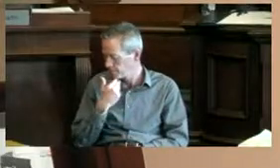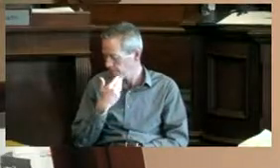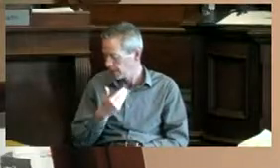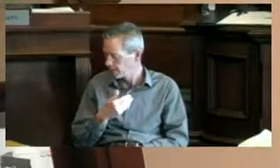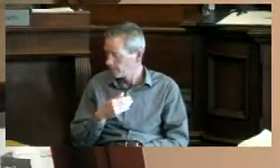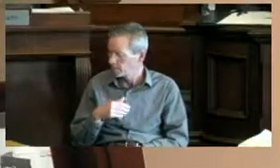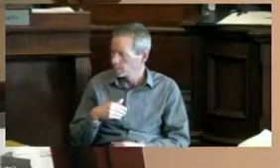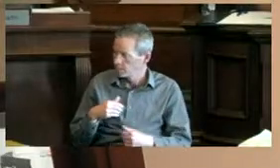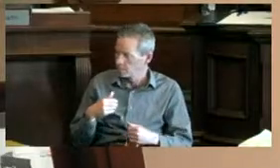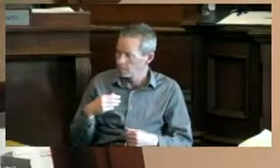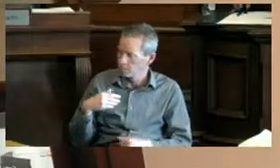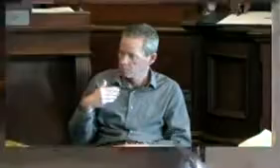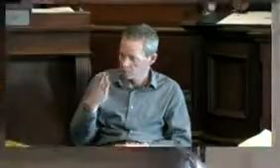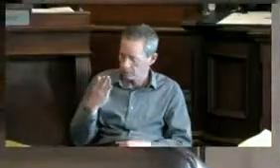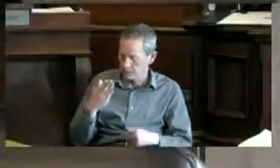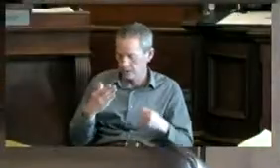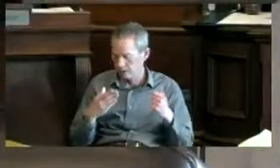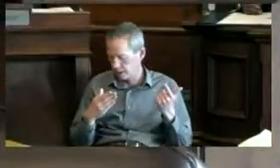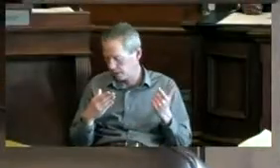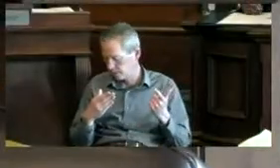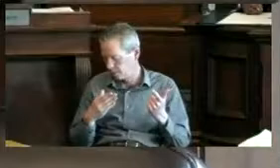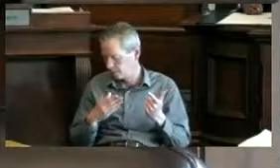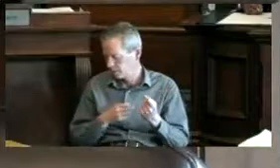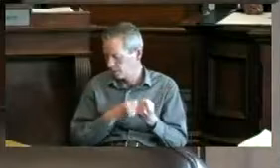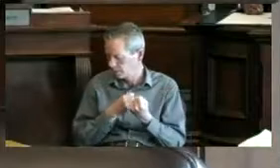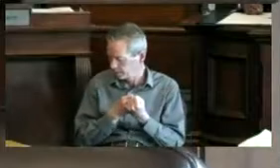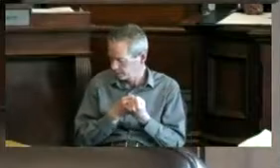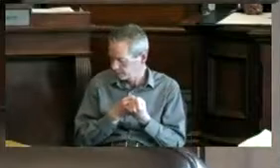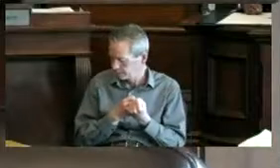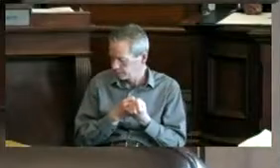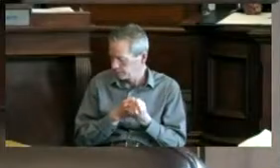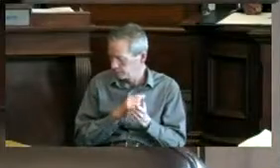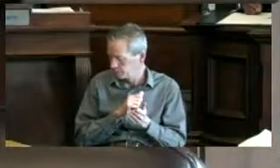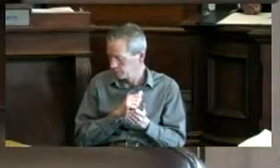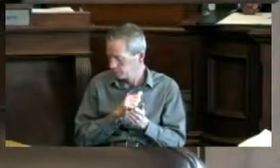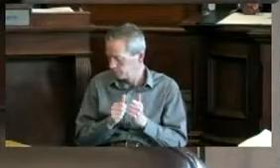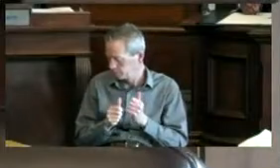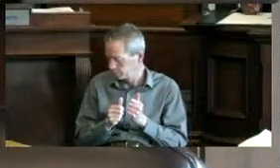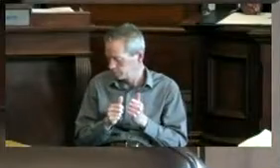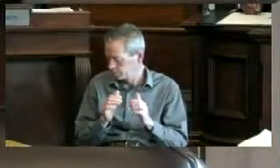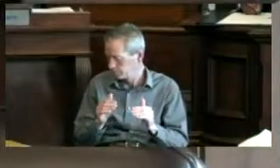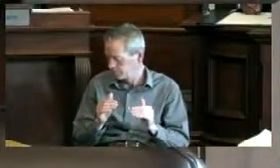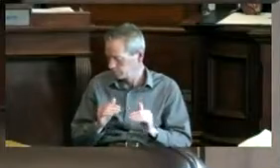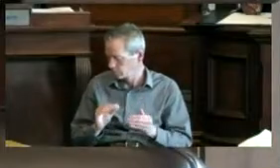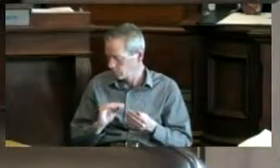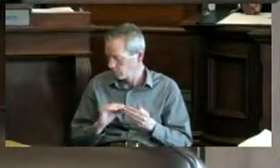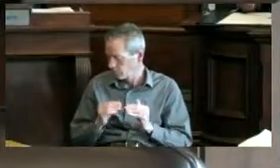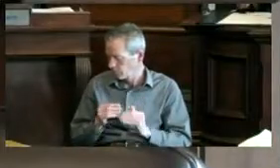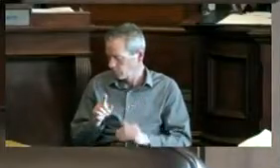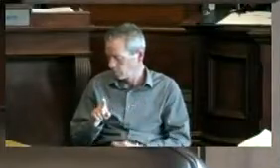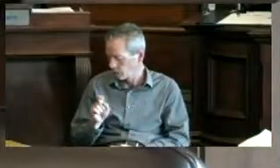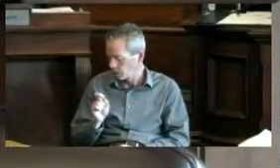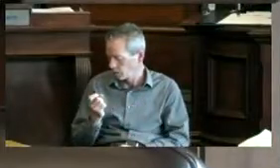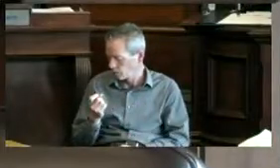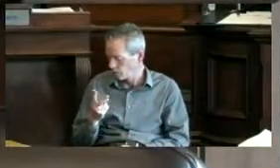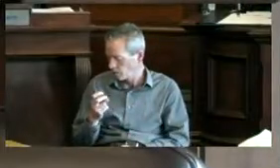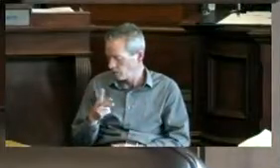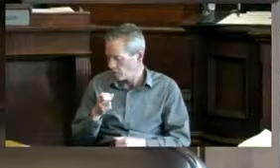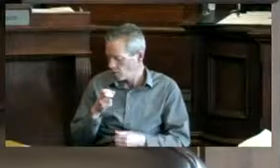I need a motion and a second. Move it. Move it. Second. All in favor? Aye. Aye. The motion carries. And introductory